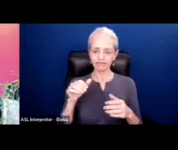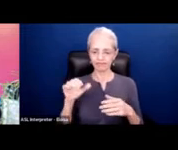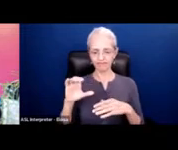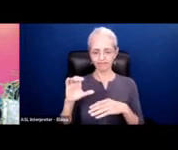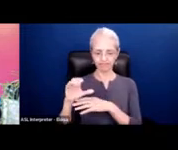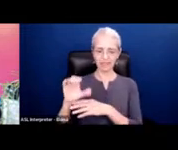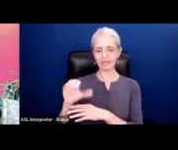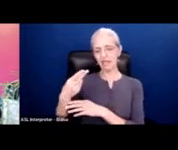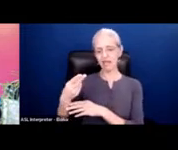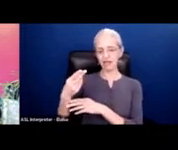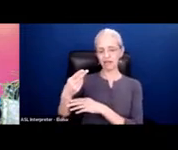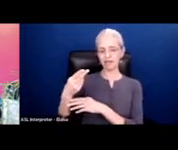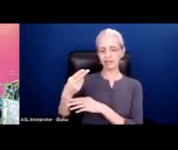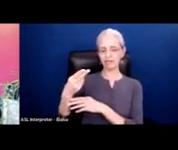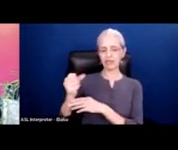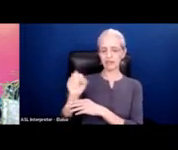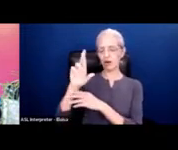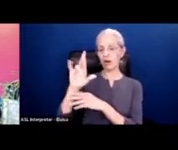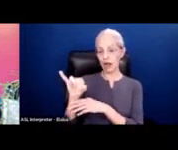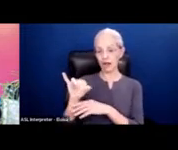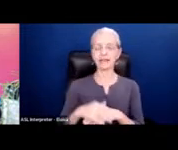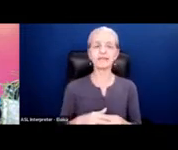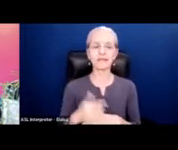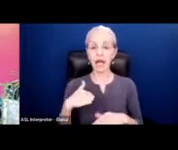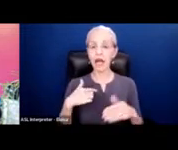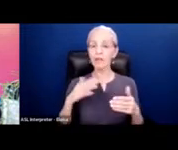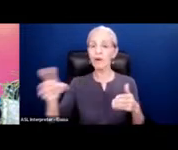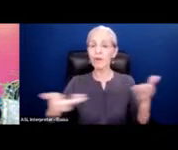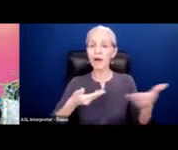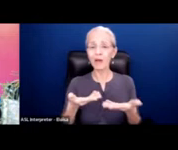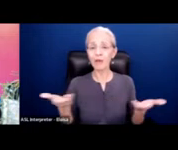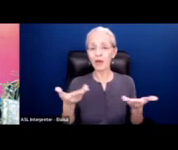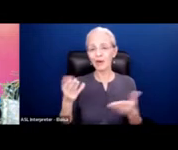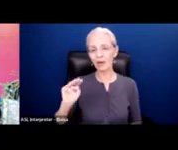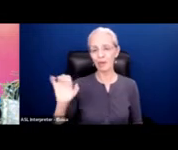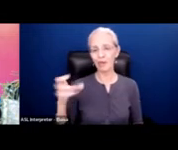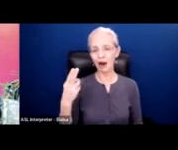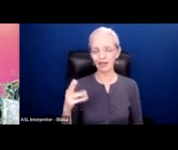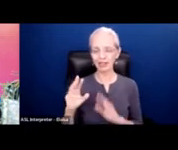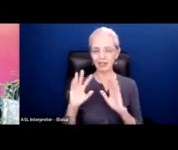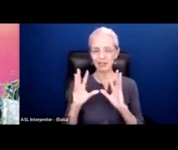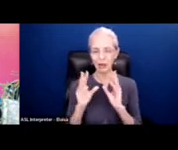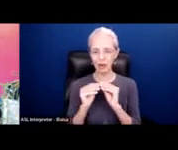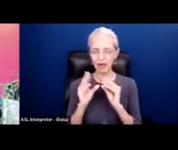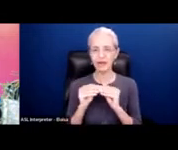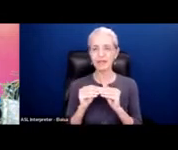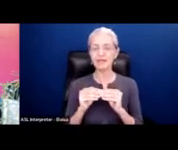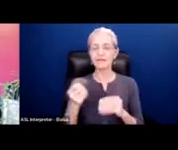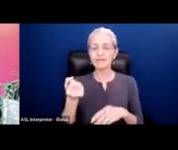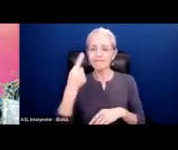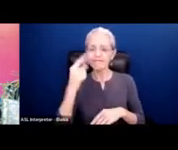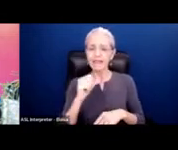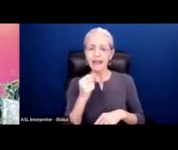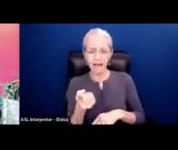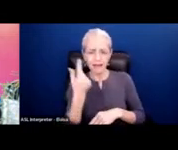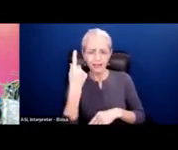to welcome you all here to our March webinar, Understanding and Addressing Unmet Needs in Home